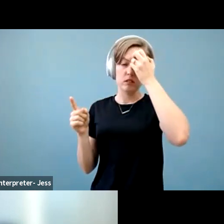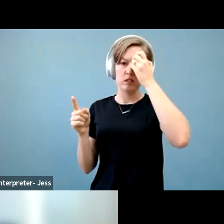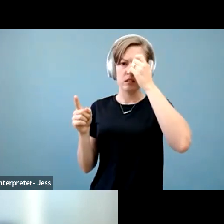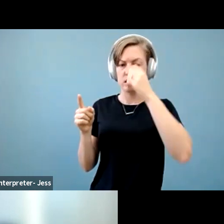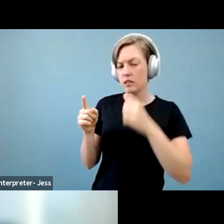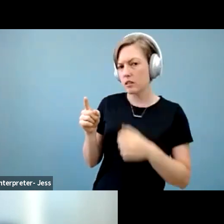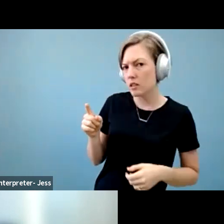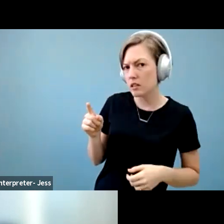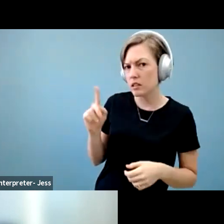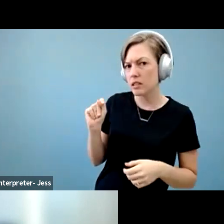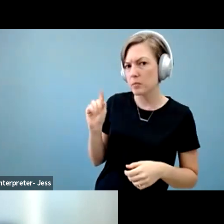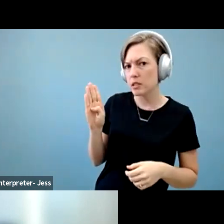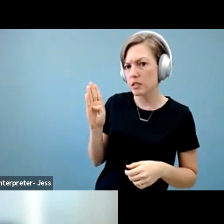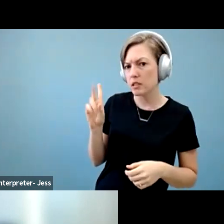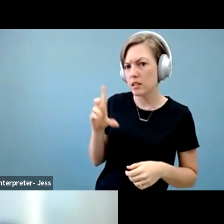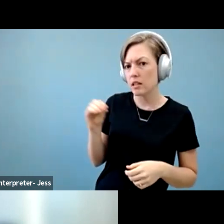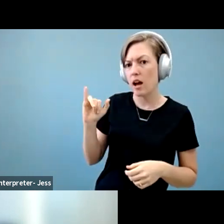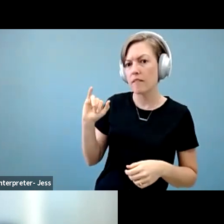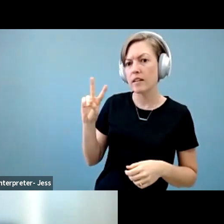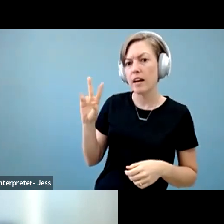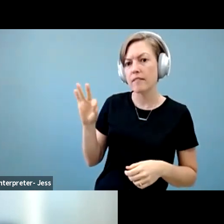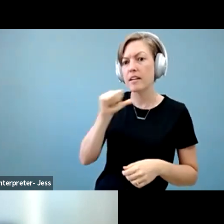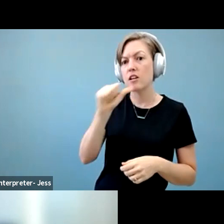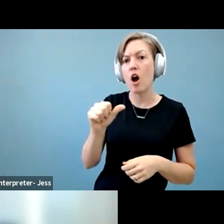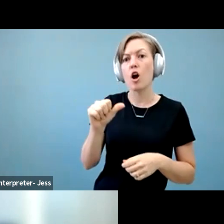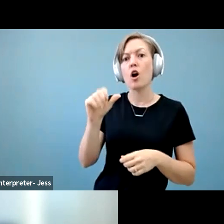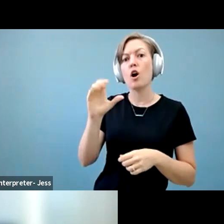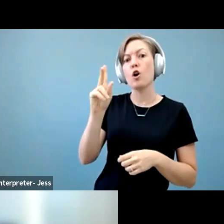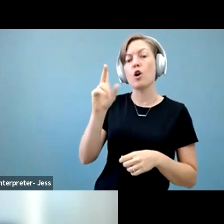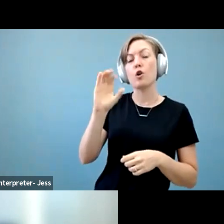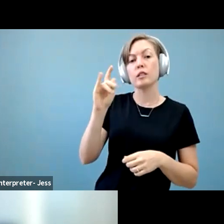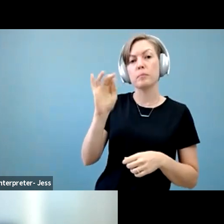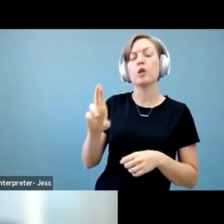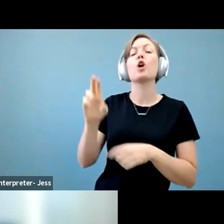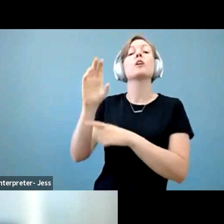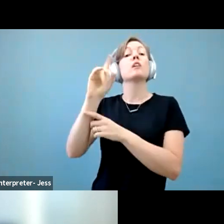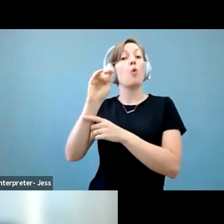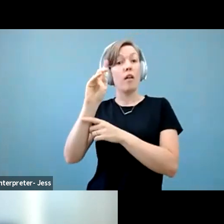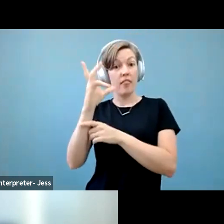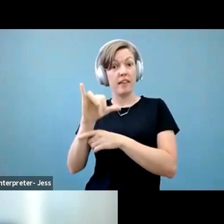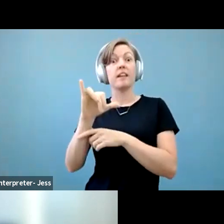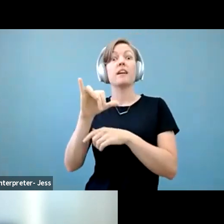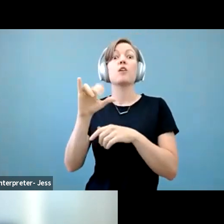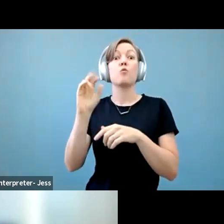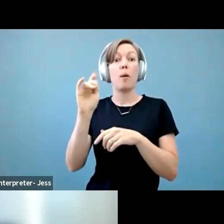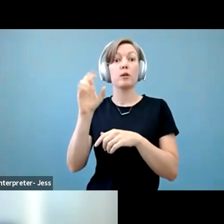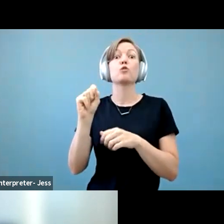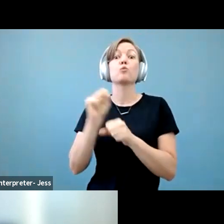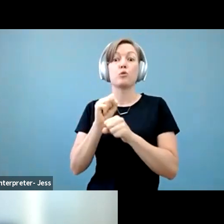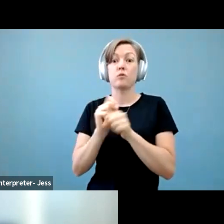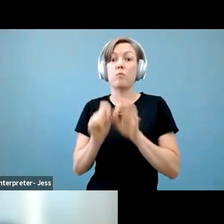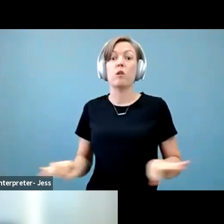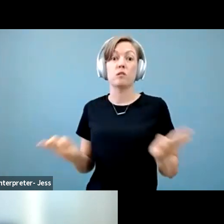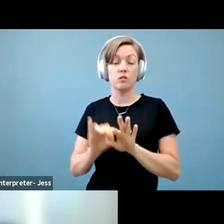PGD and IVF and not CRISPR, I think some of Dorothy Roberts's work is informative here.